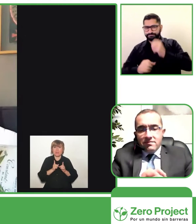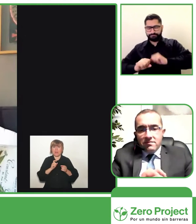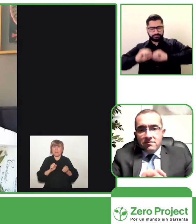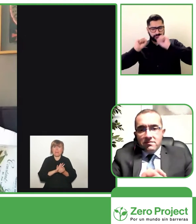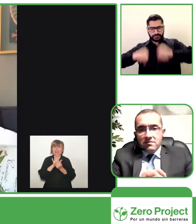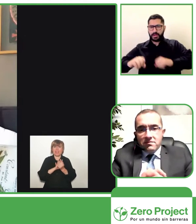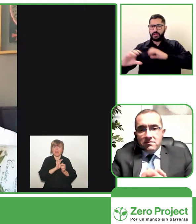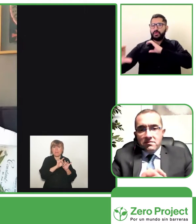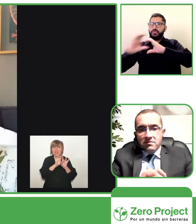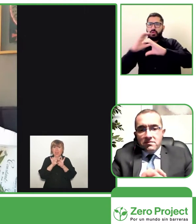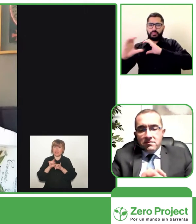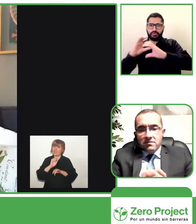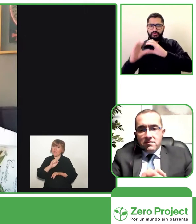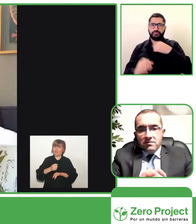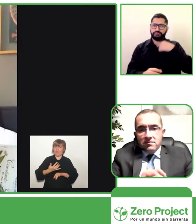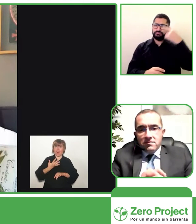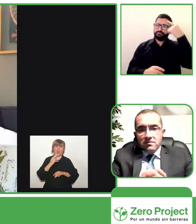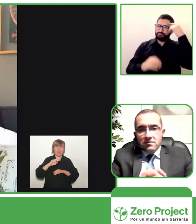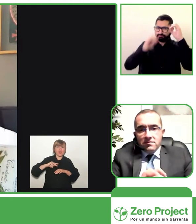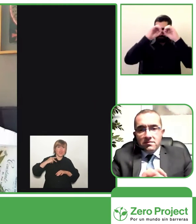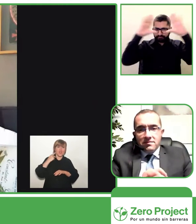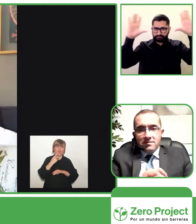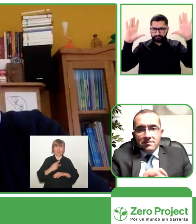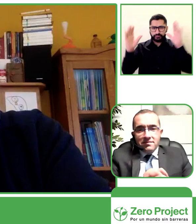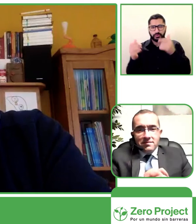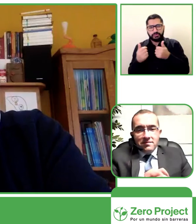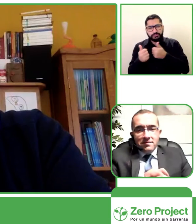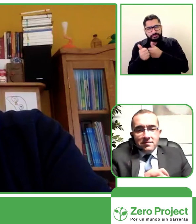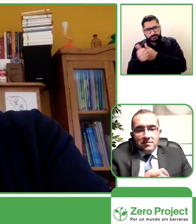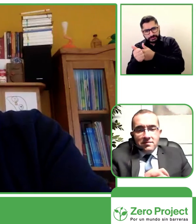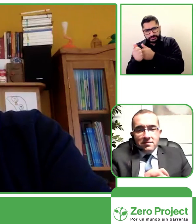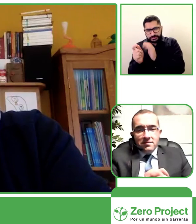very, very avant-garde,